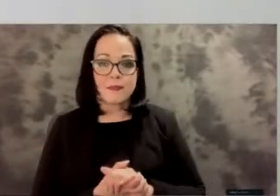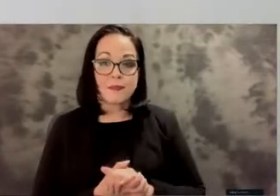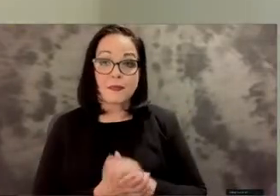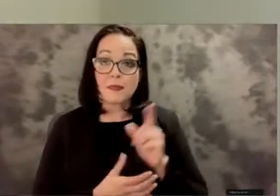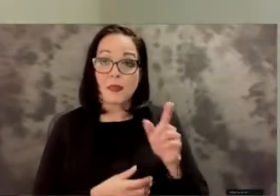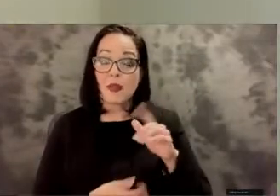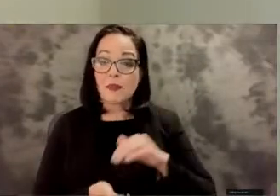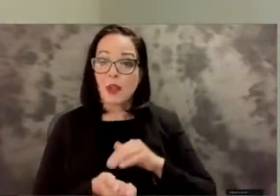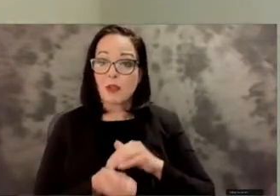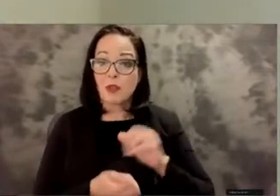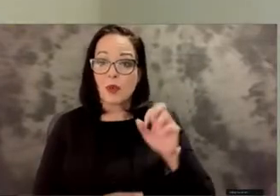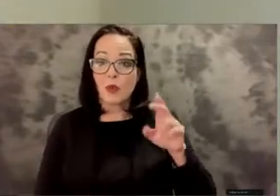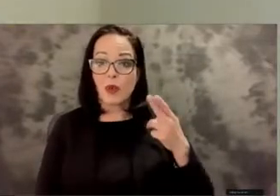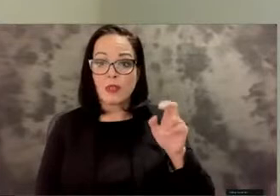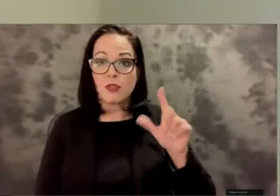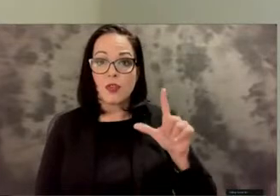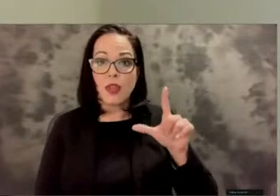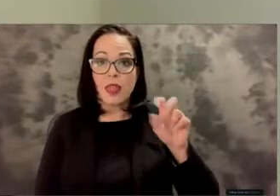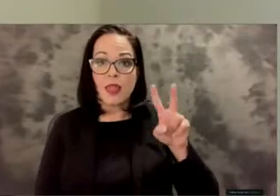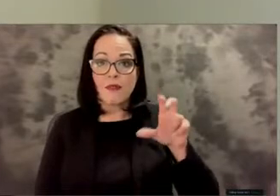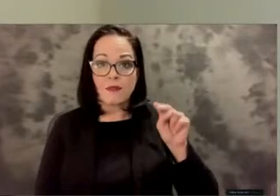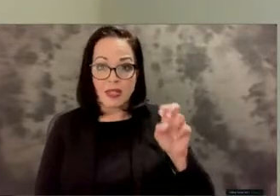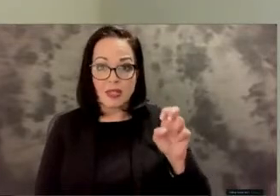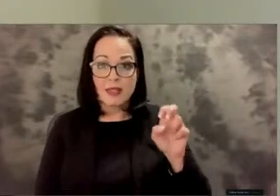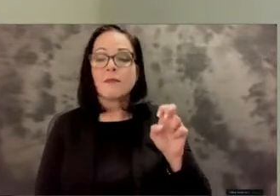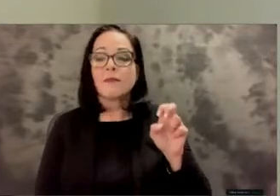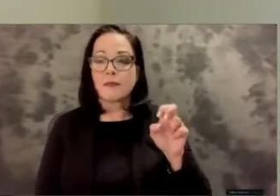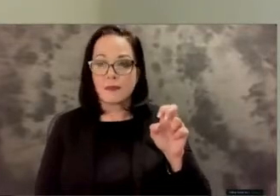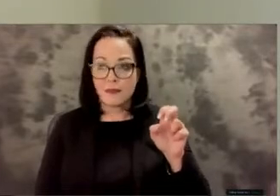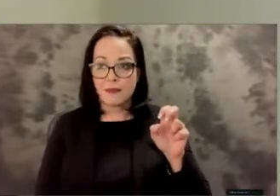Dr. Rachel Levine. Present.